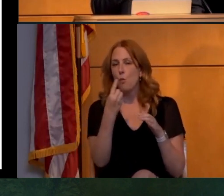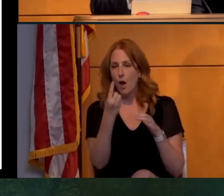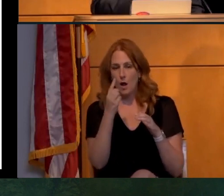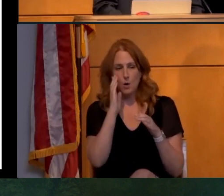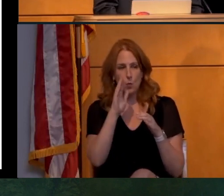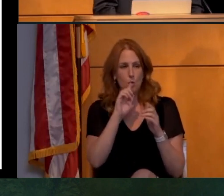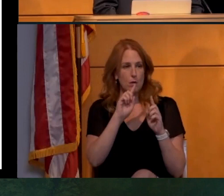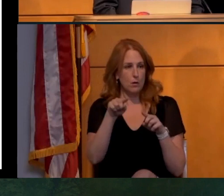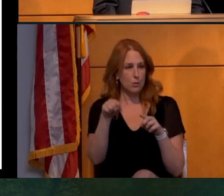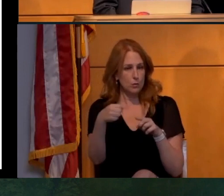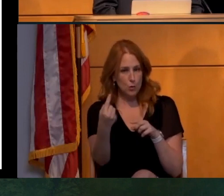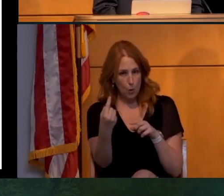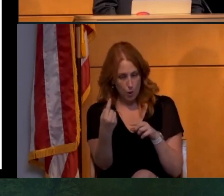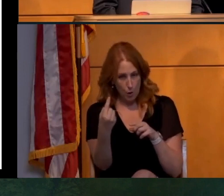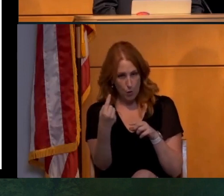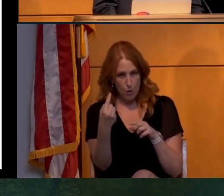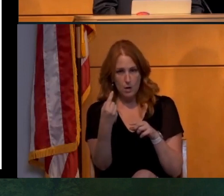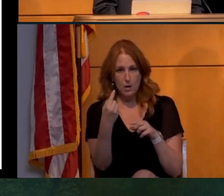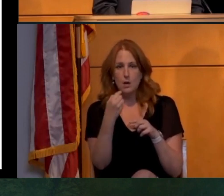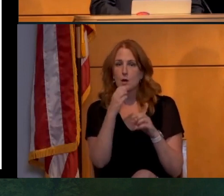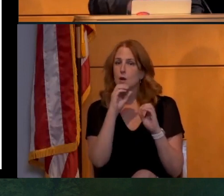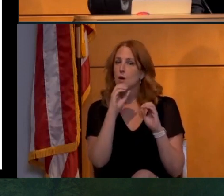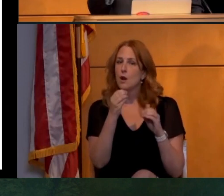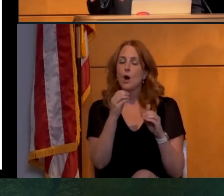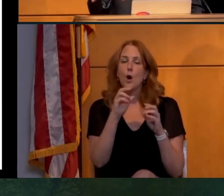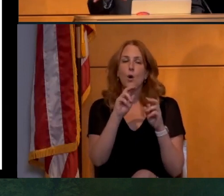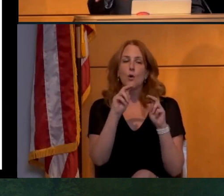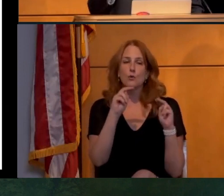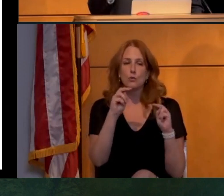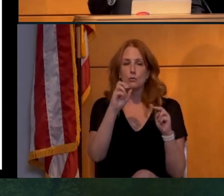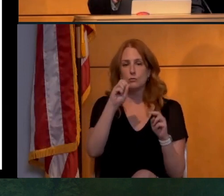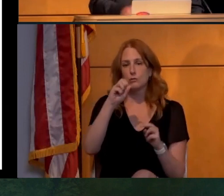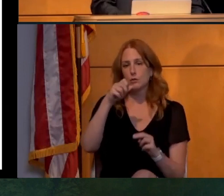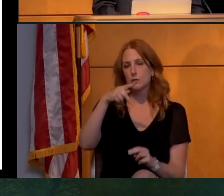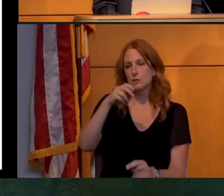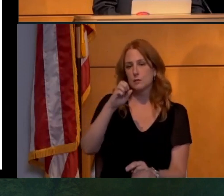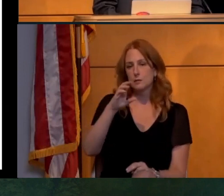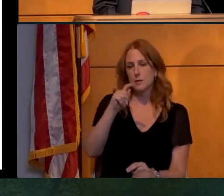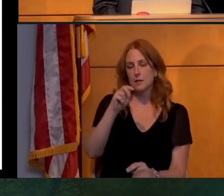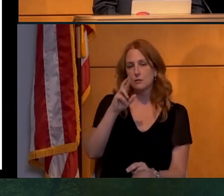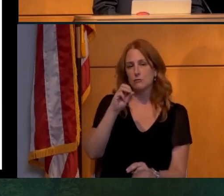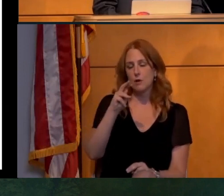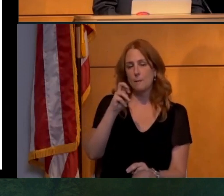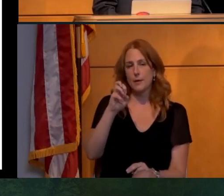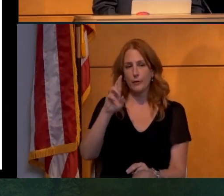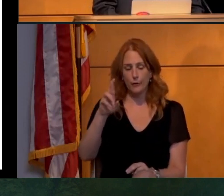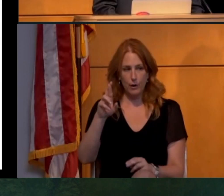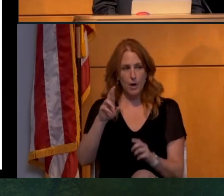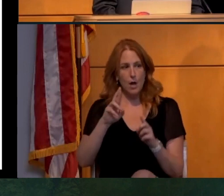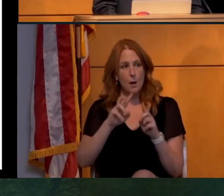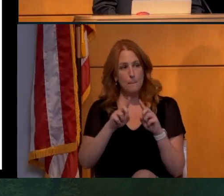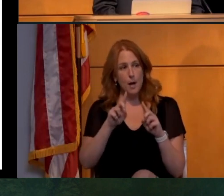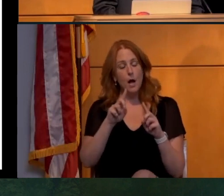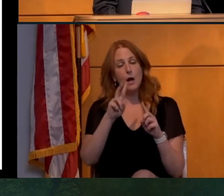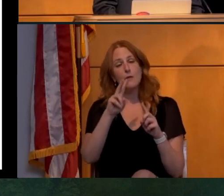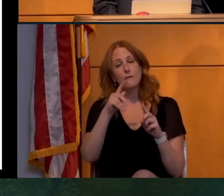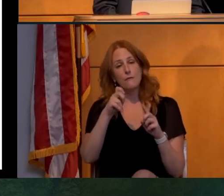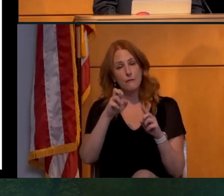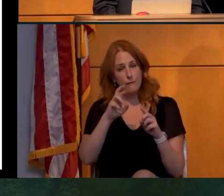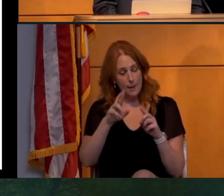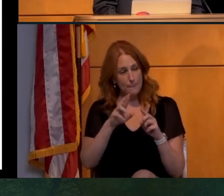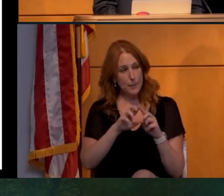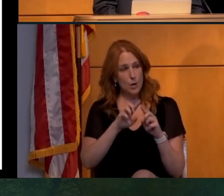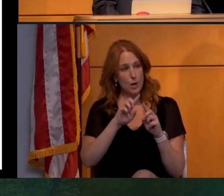nervous or neutron spectrometer. On the other hand, Viper mission, as Tony mentioned, will have 3